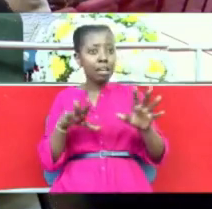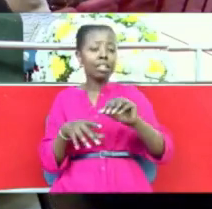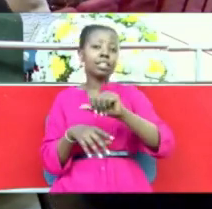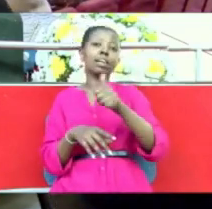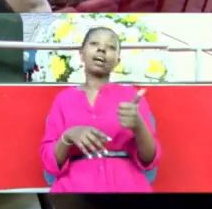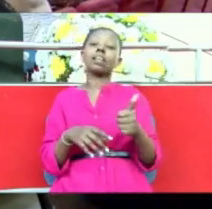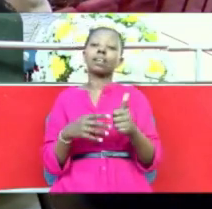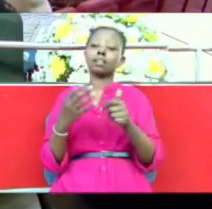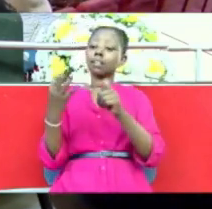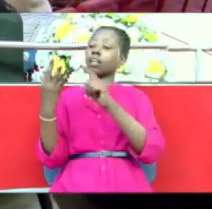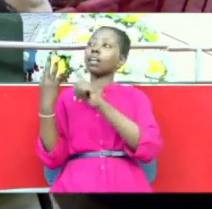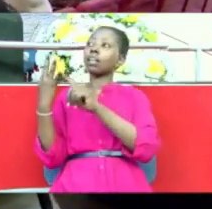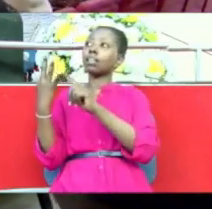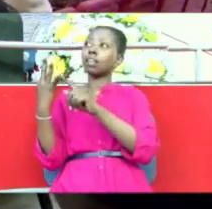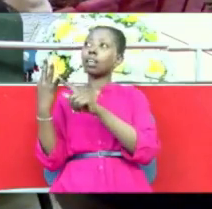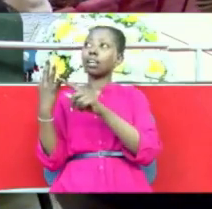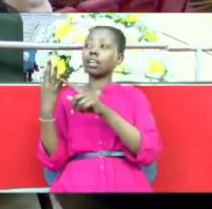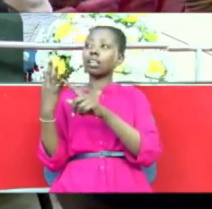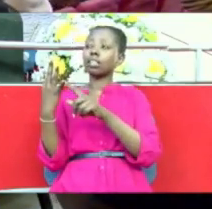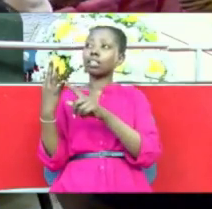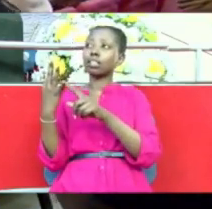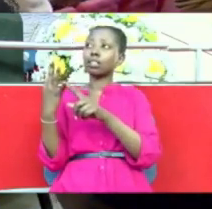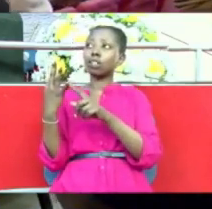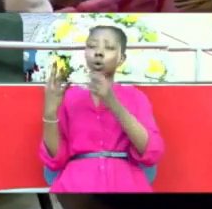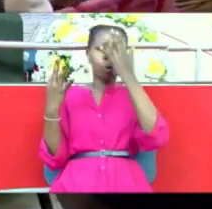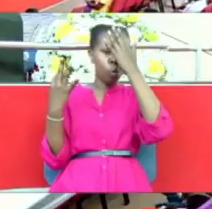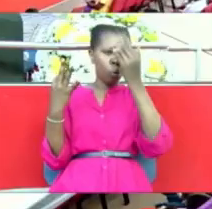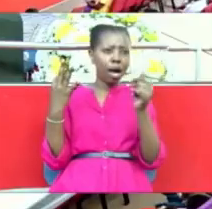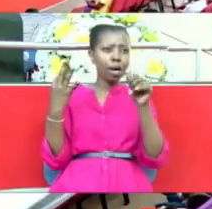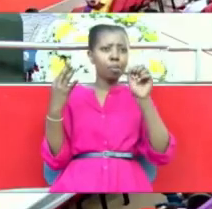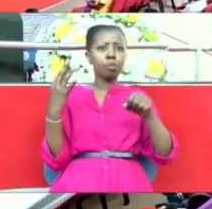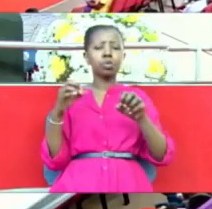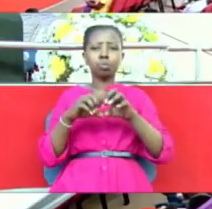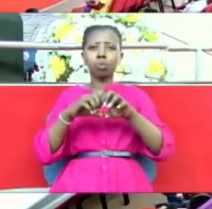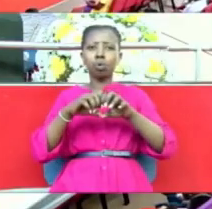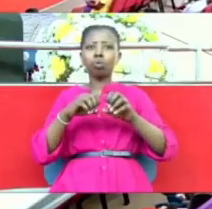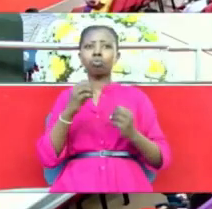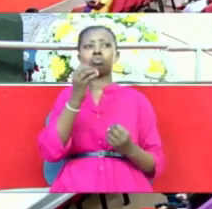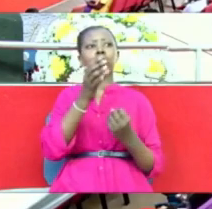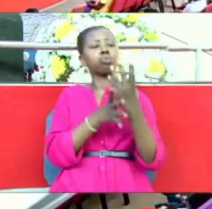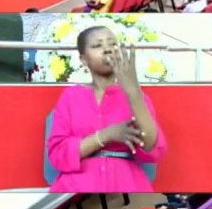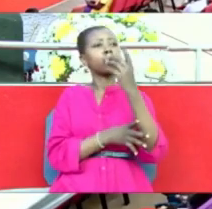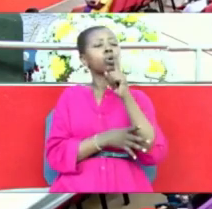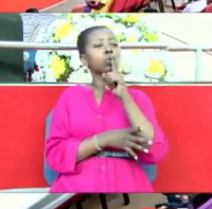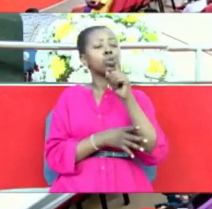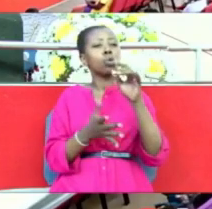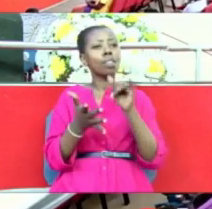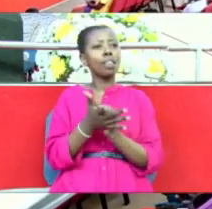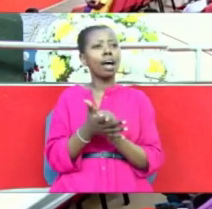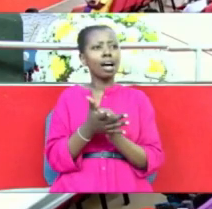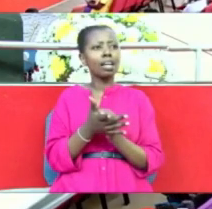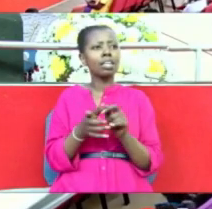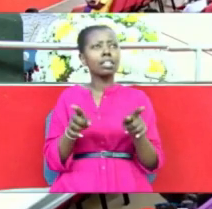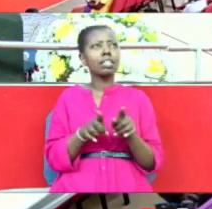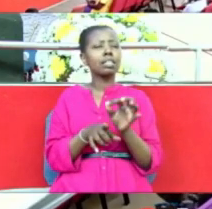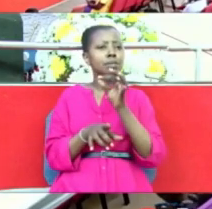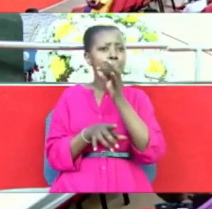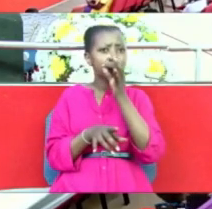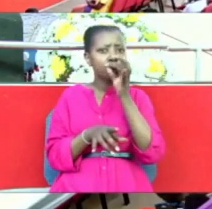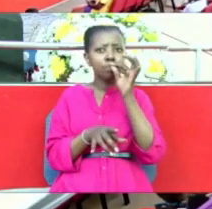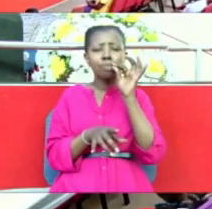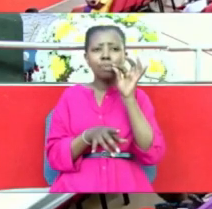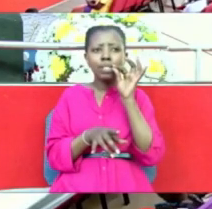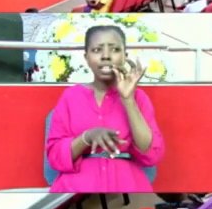why you should be enlarged. Sababu ya tatu ya kupanda. And I like this. Na napendezwa. It is to silence and frustrate the